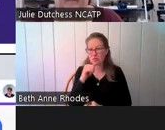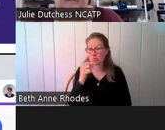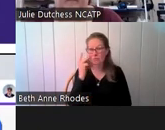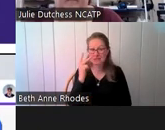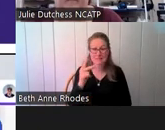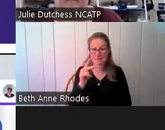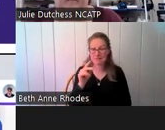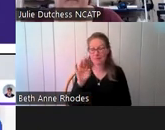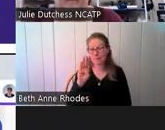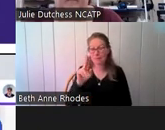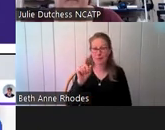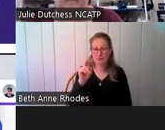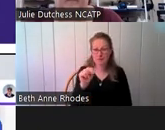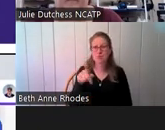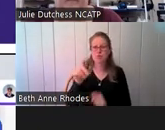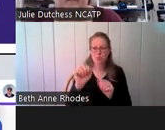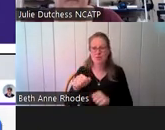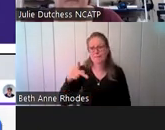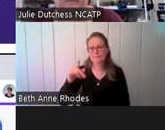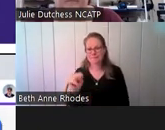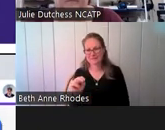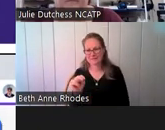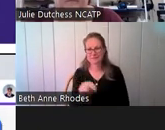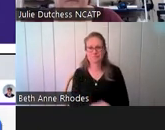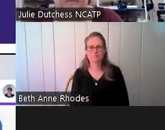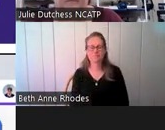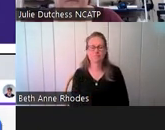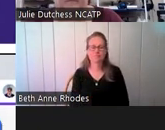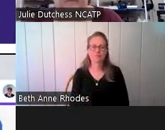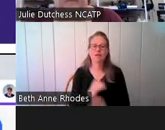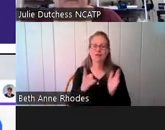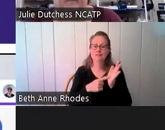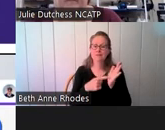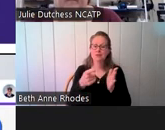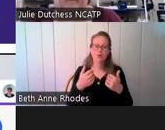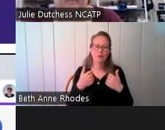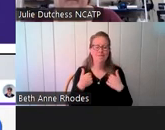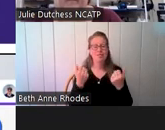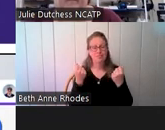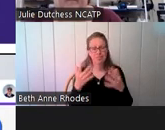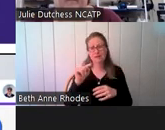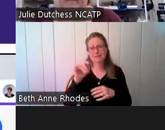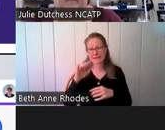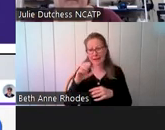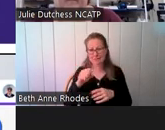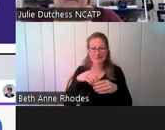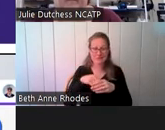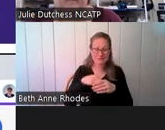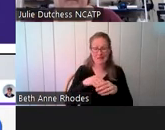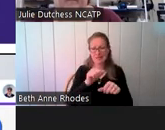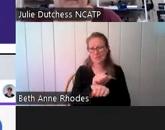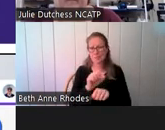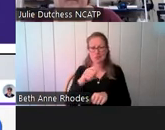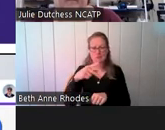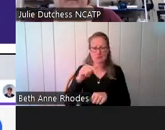don't see the button up there, be sure to pin it. Sometimes you can end up with a lot of tabs within a given workspace. Rather than keeping